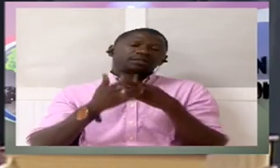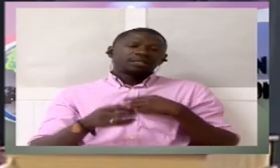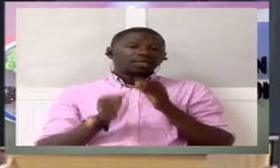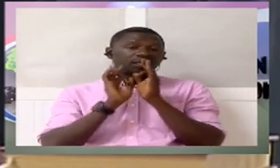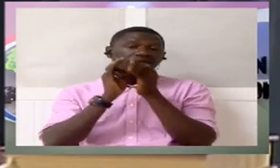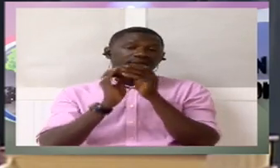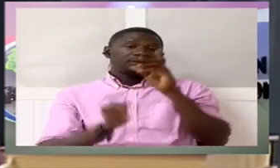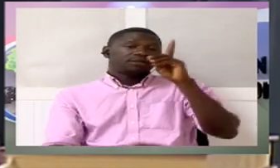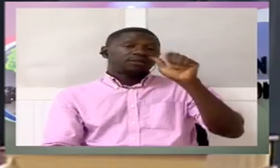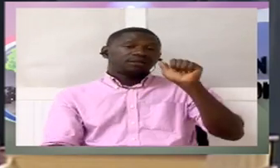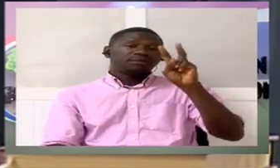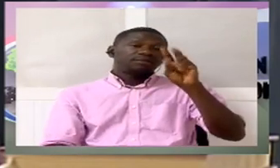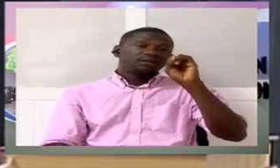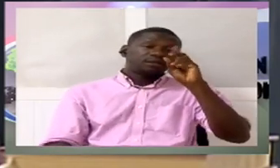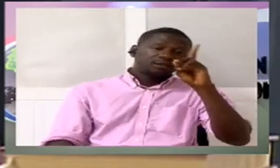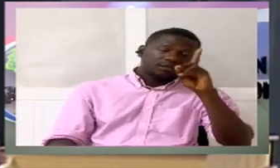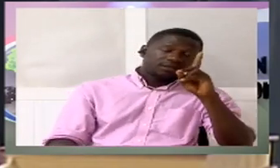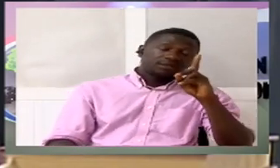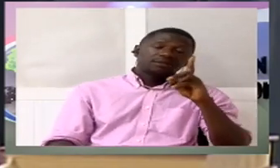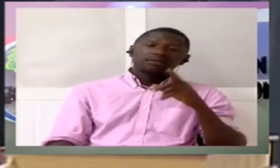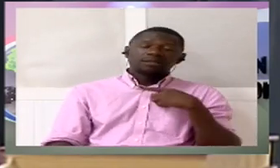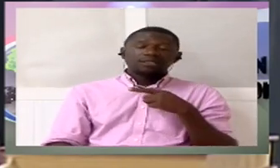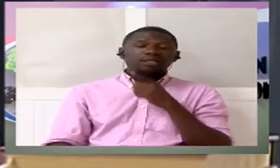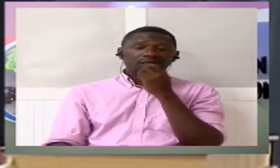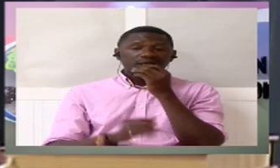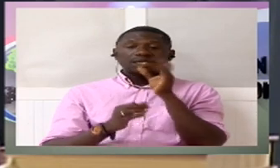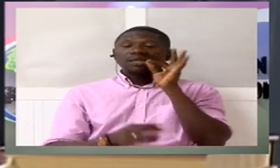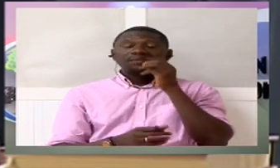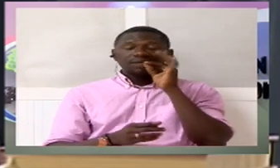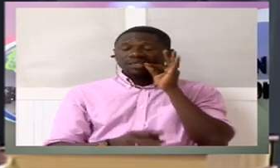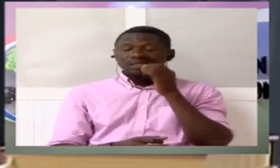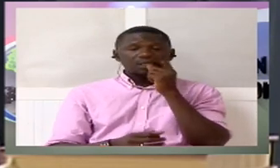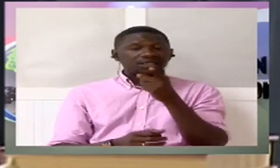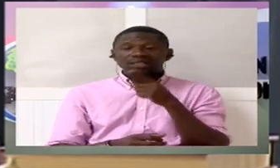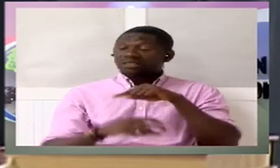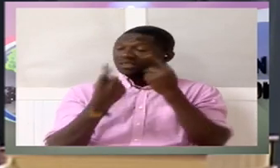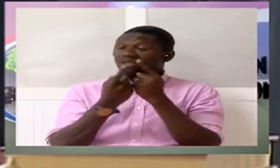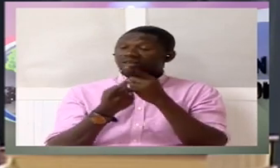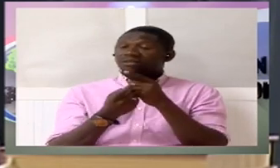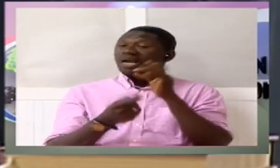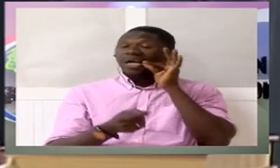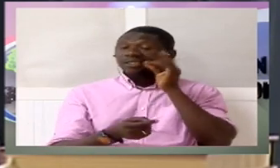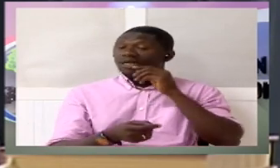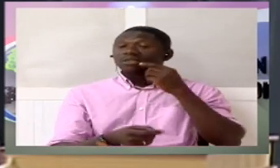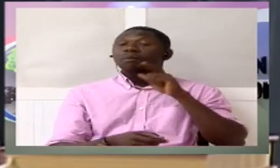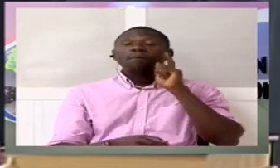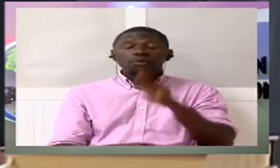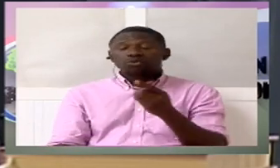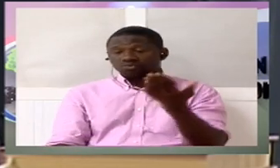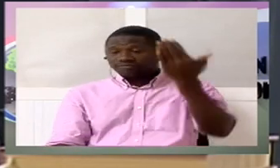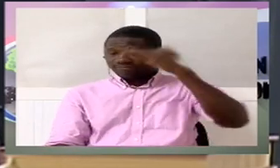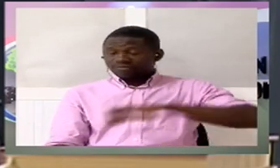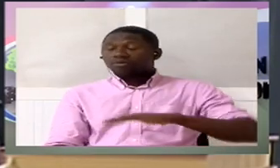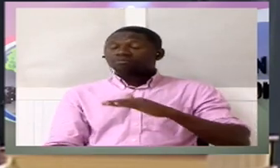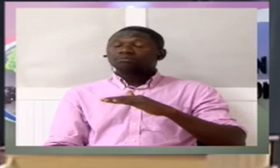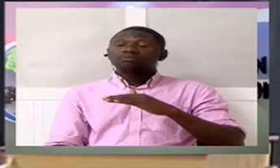And told David. Akabo interior. And he said things have to come from the interior department. Not a obula.